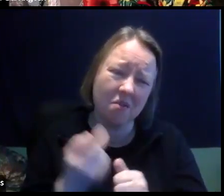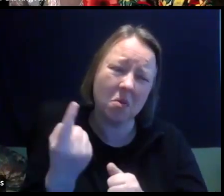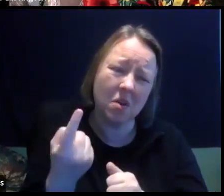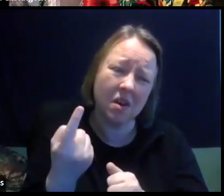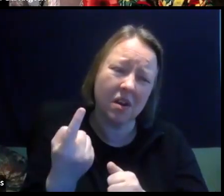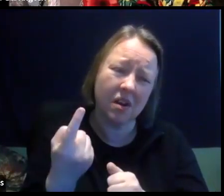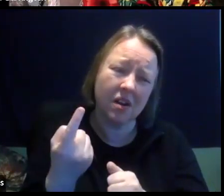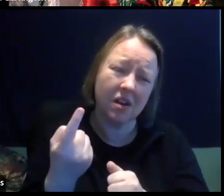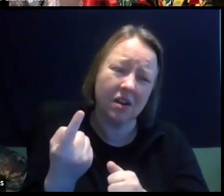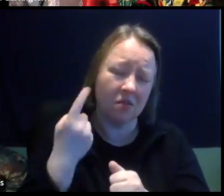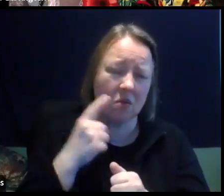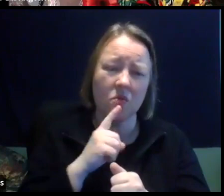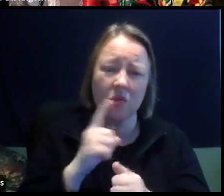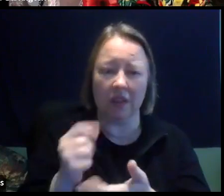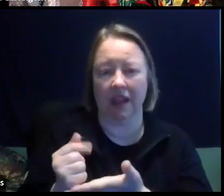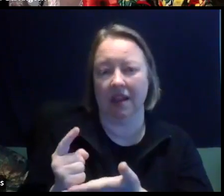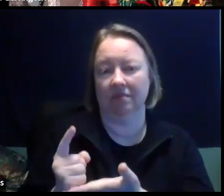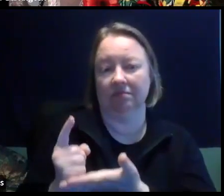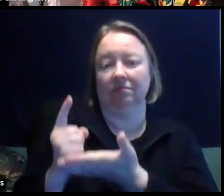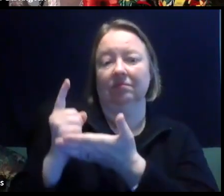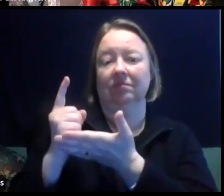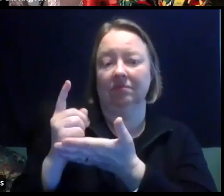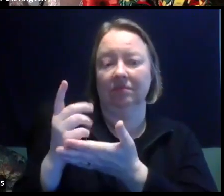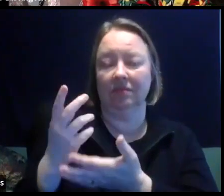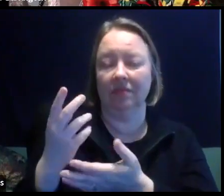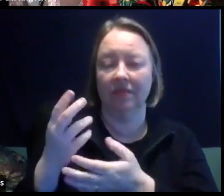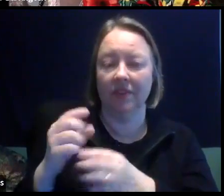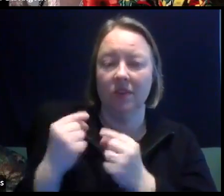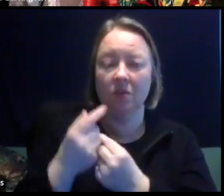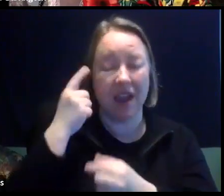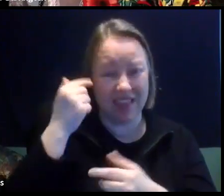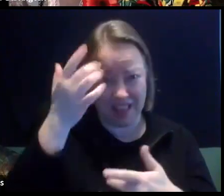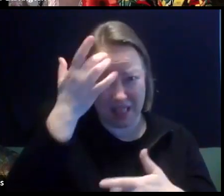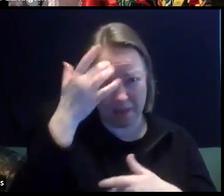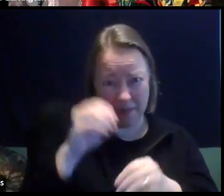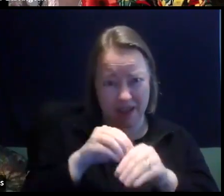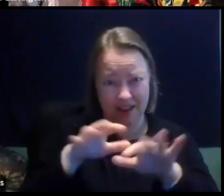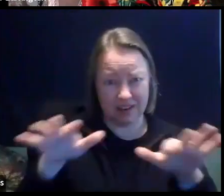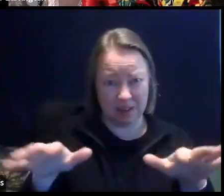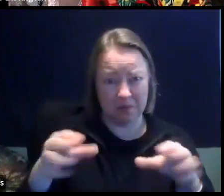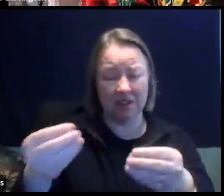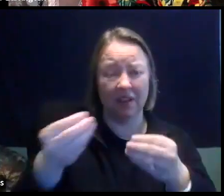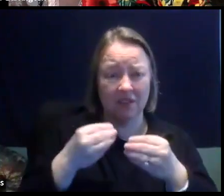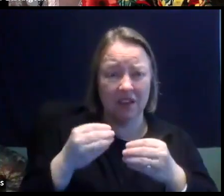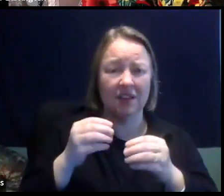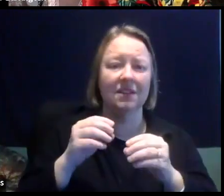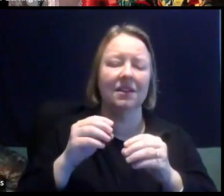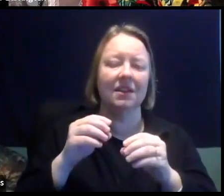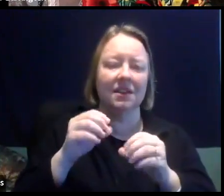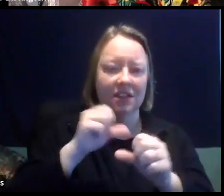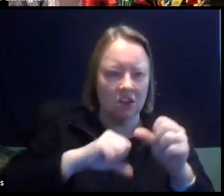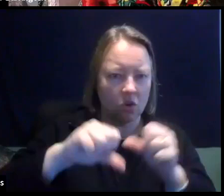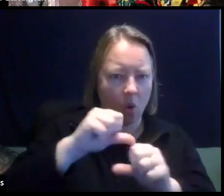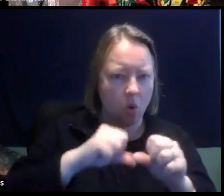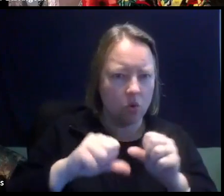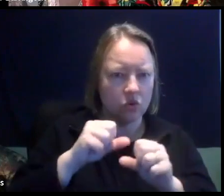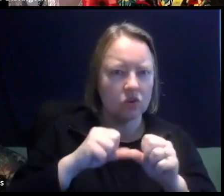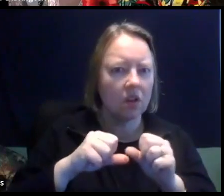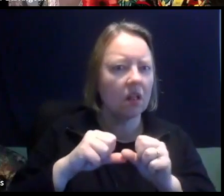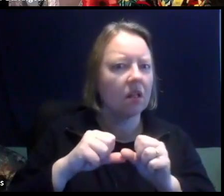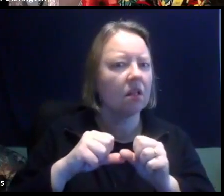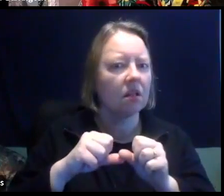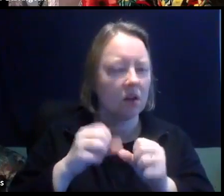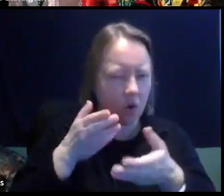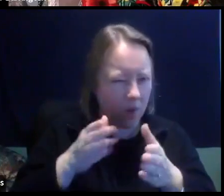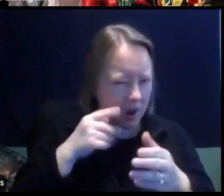extremely advantaged populations. And I think the pandemic has given us a social mirror to look through and really